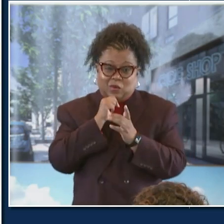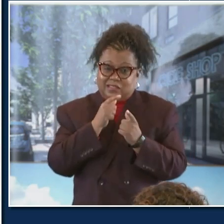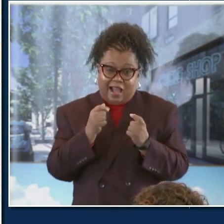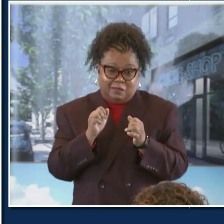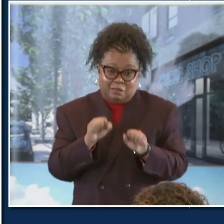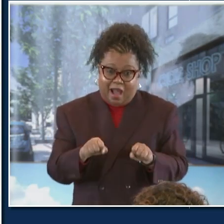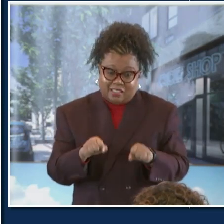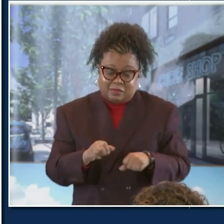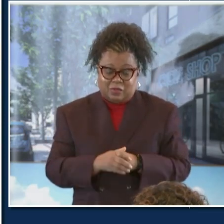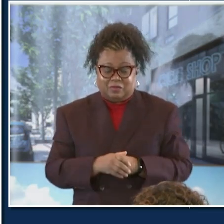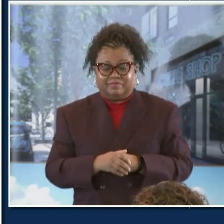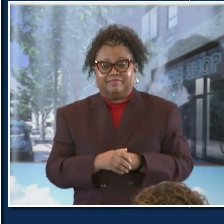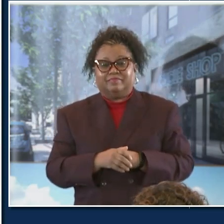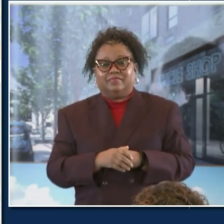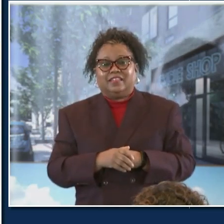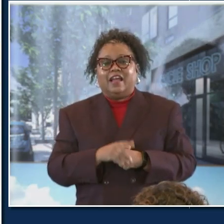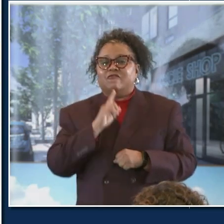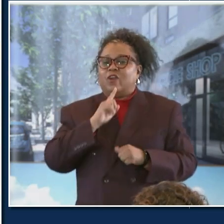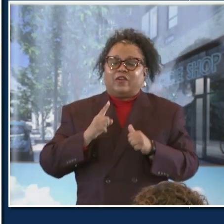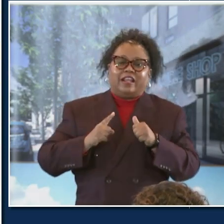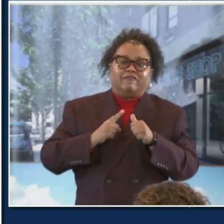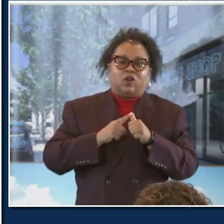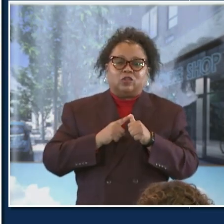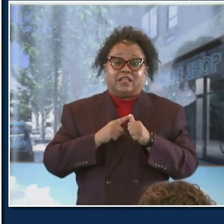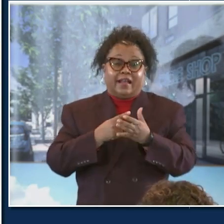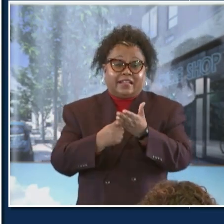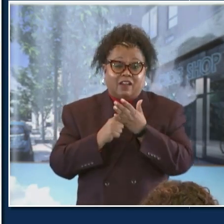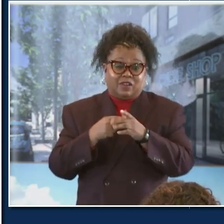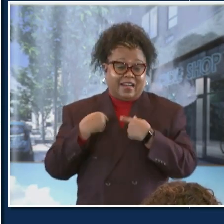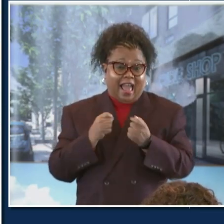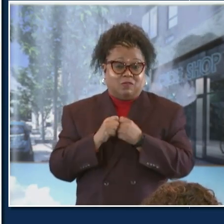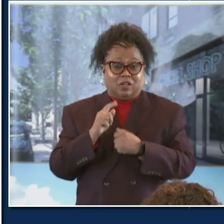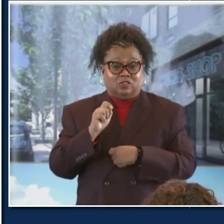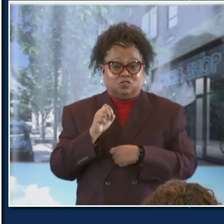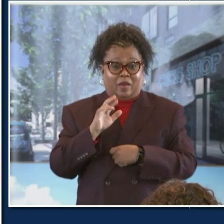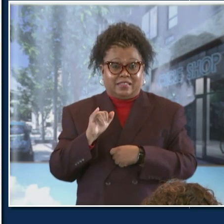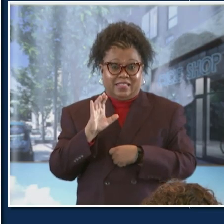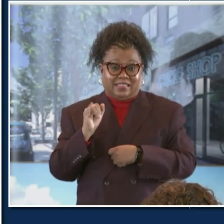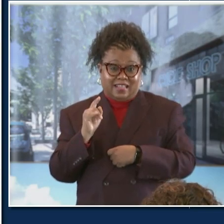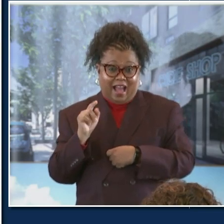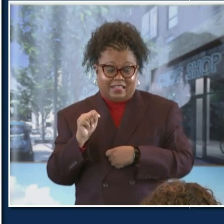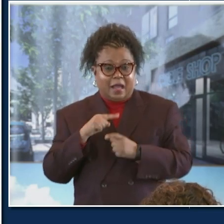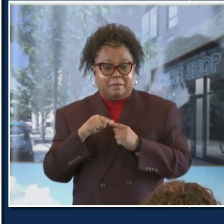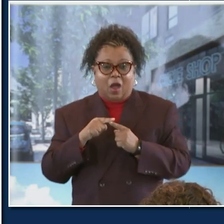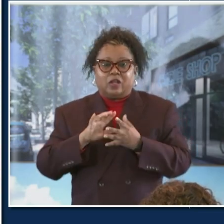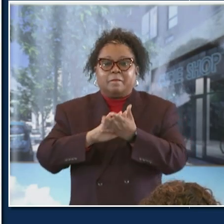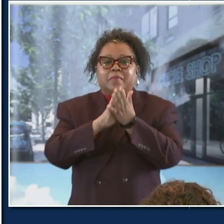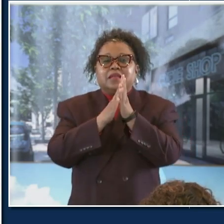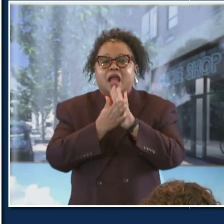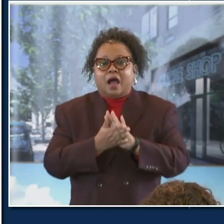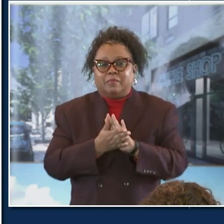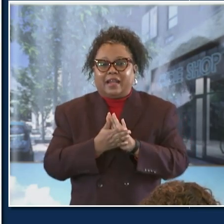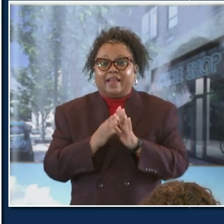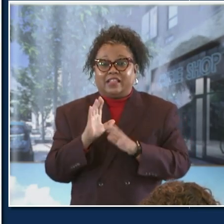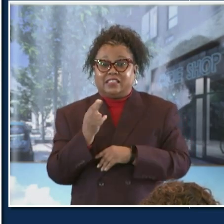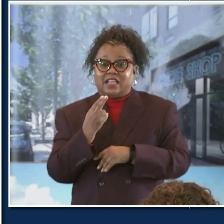not be possible. Very first conversation that I ever had with Tracy Scott. about becoming